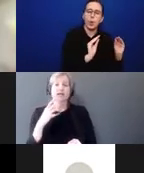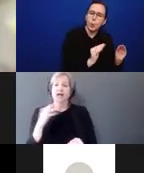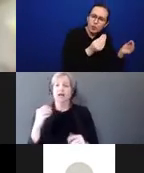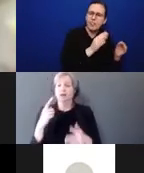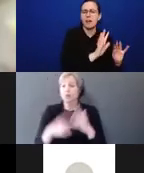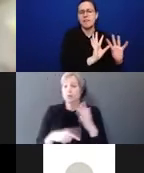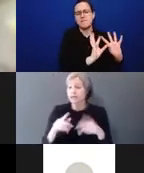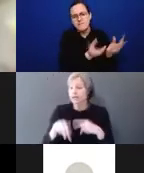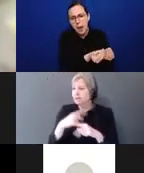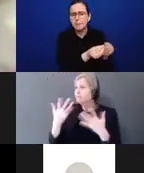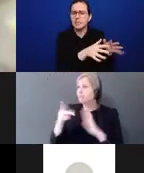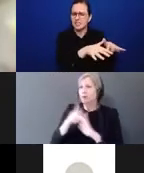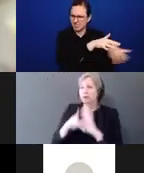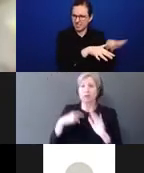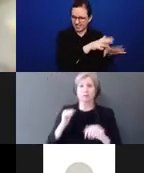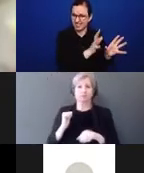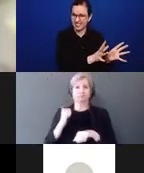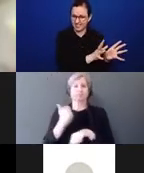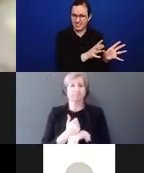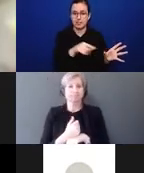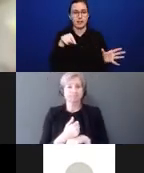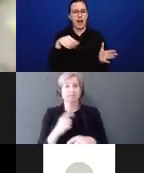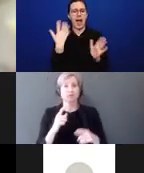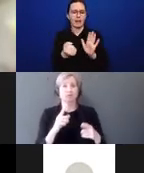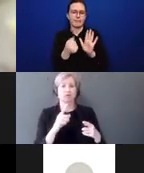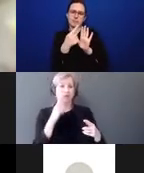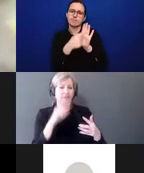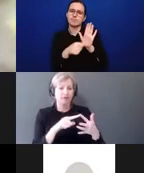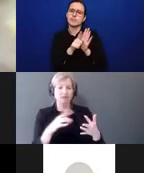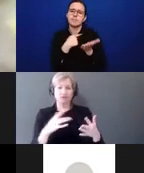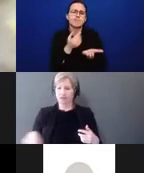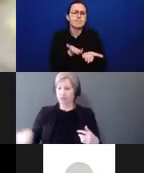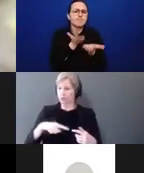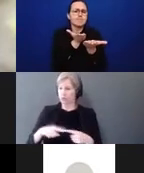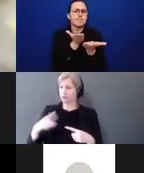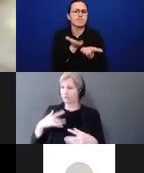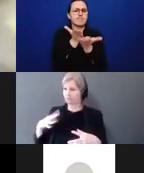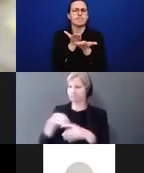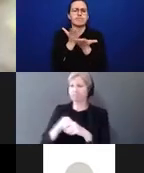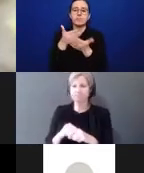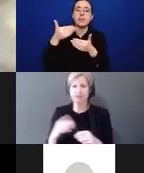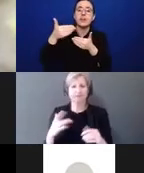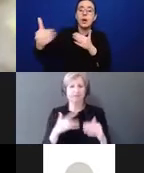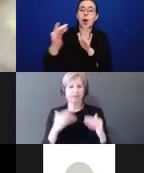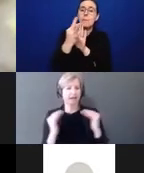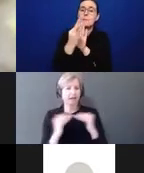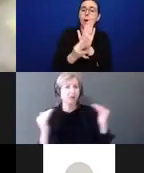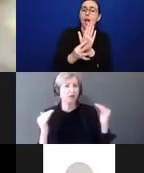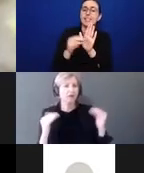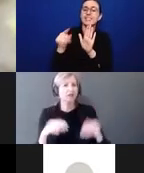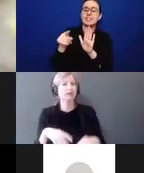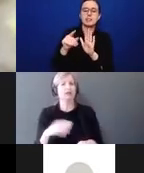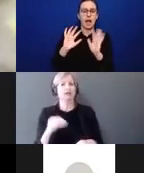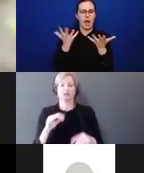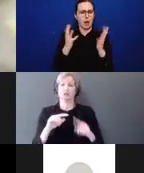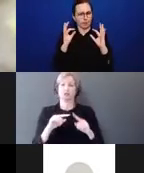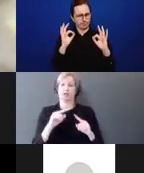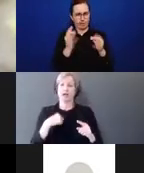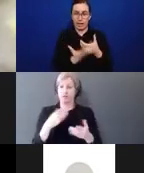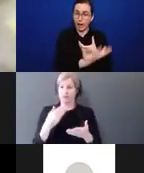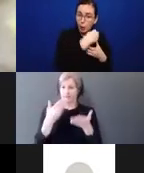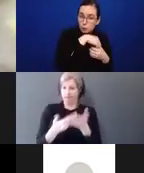policy responses that include those concepts of inclusiveness, equitable, and or also evidence-informed